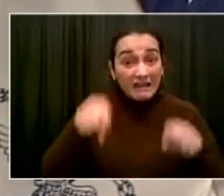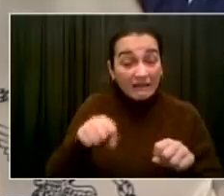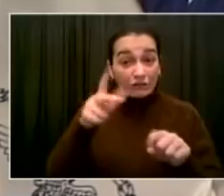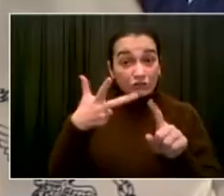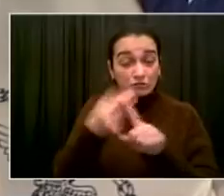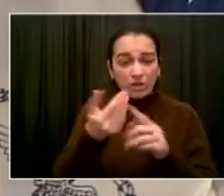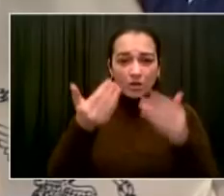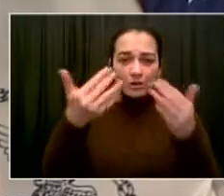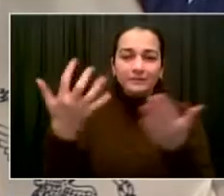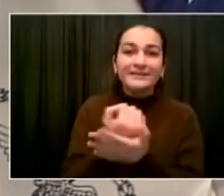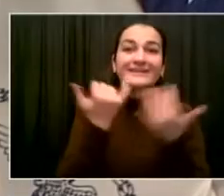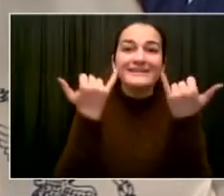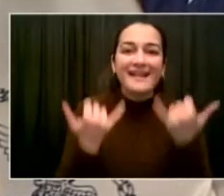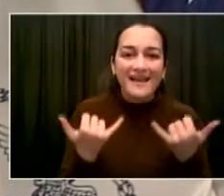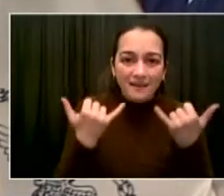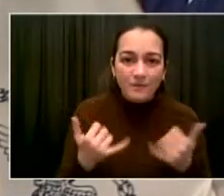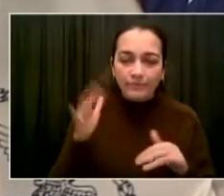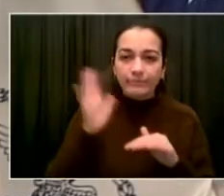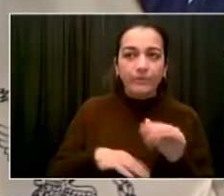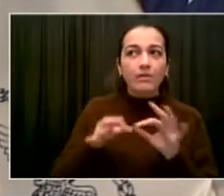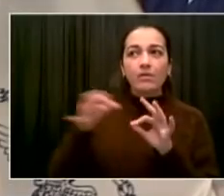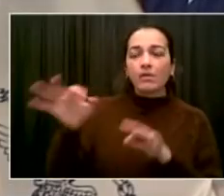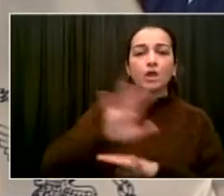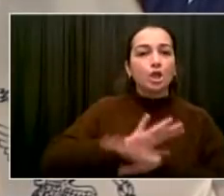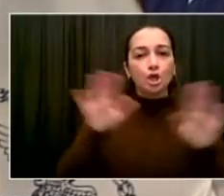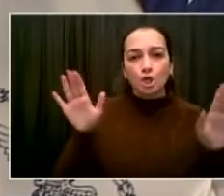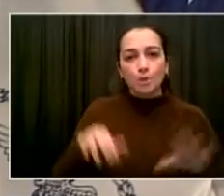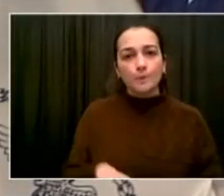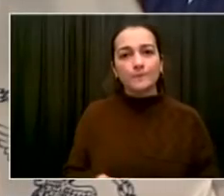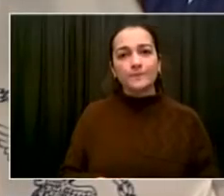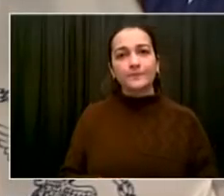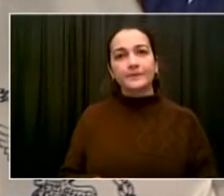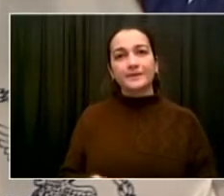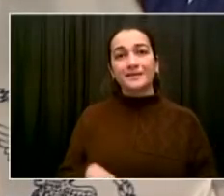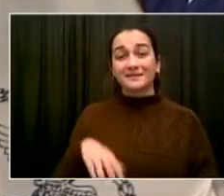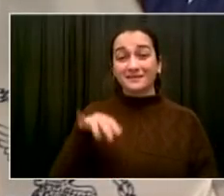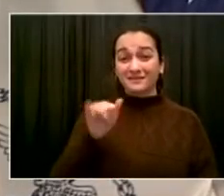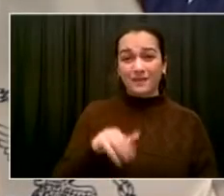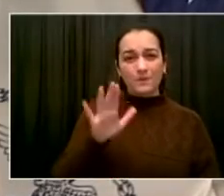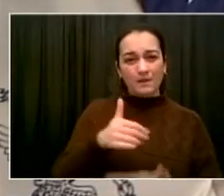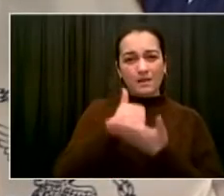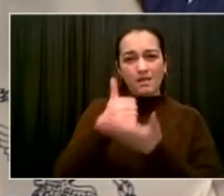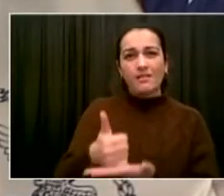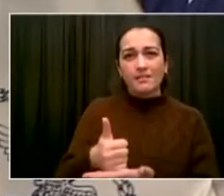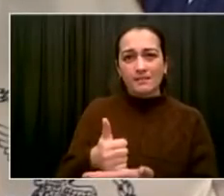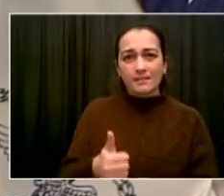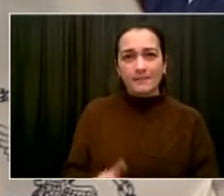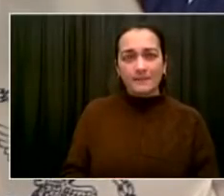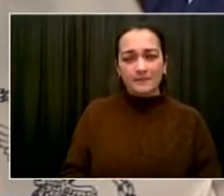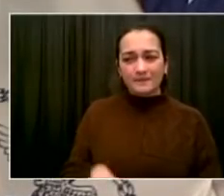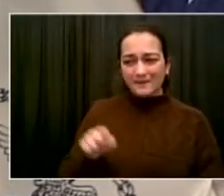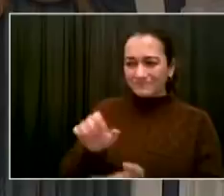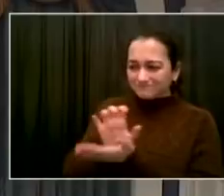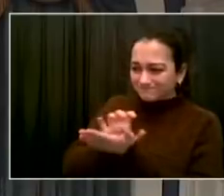defeat Omicron, put these next challenging weeks behind us, and move forward with a recovery for all of us. Thank you, everybody.